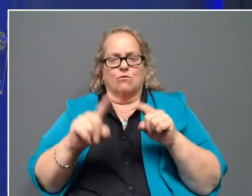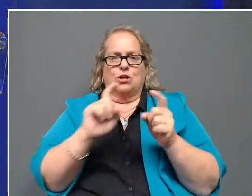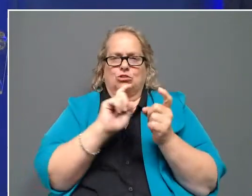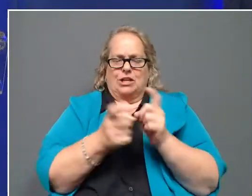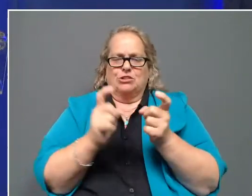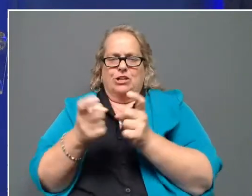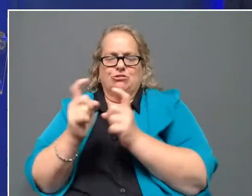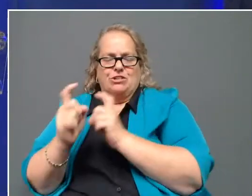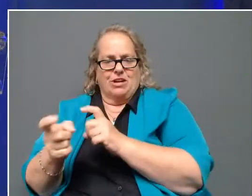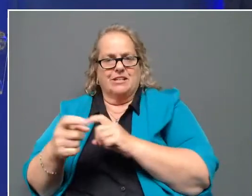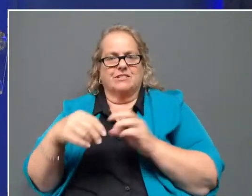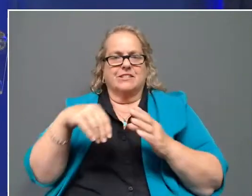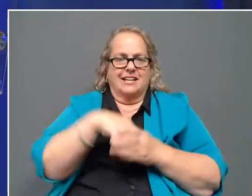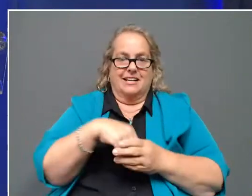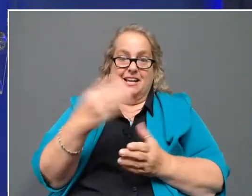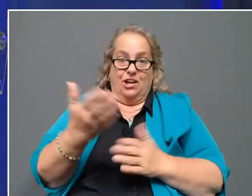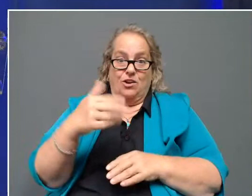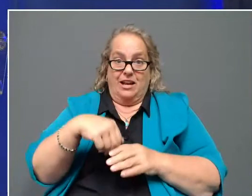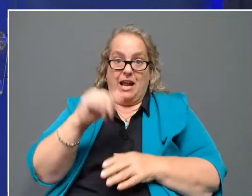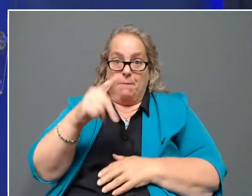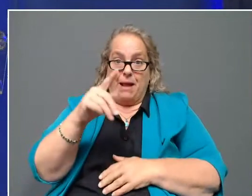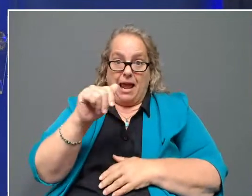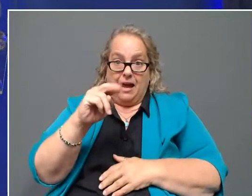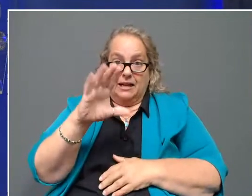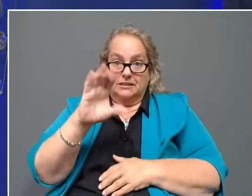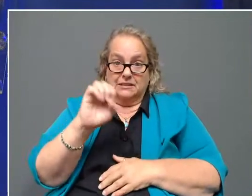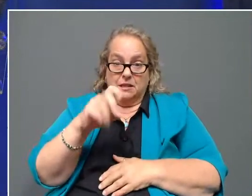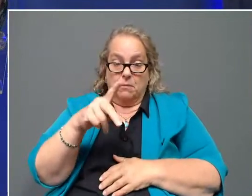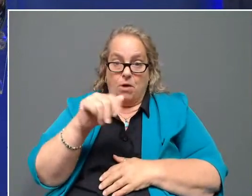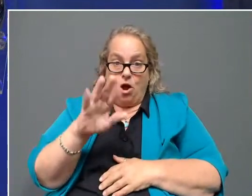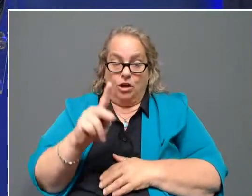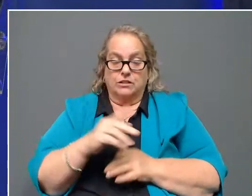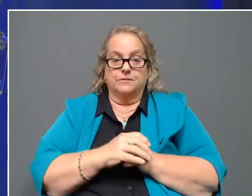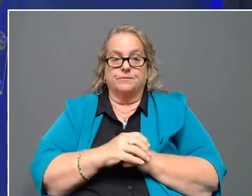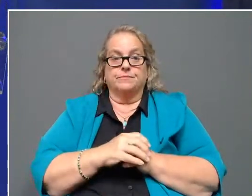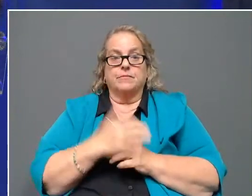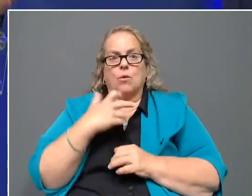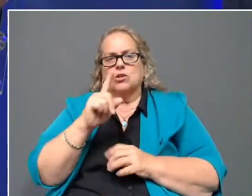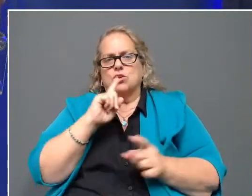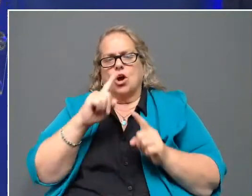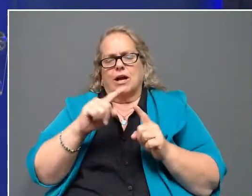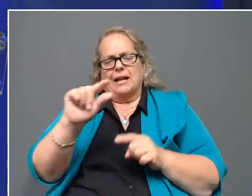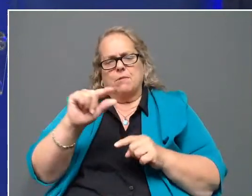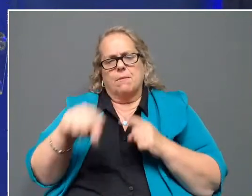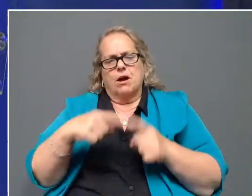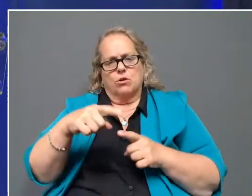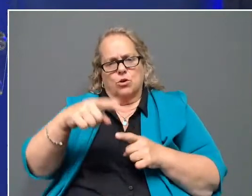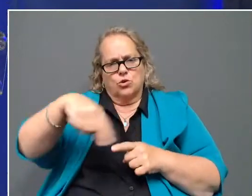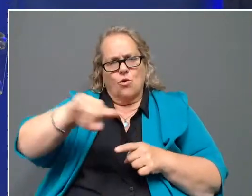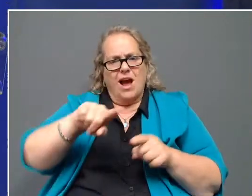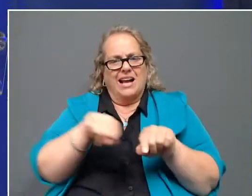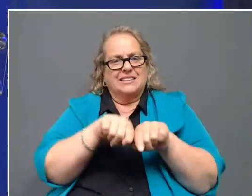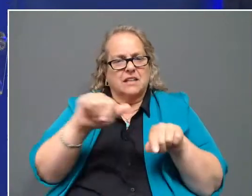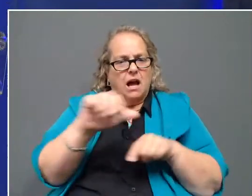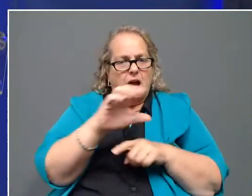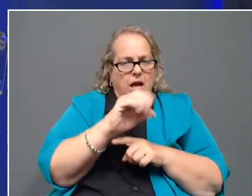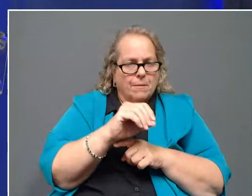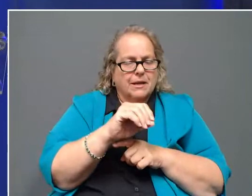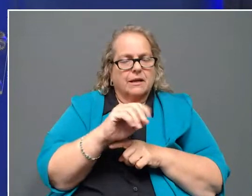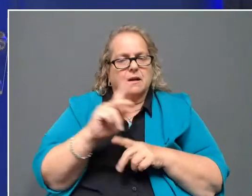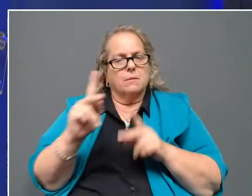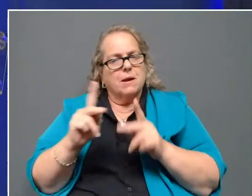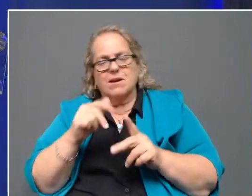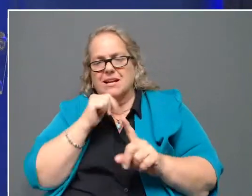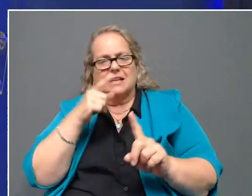as well. And I want to just talk a little bit about you all as a company and you all as people, not so much about the specific announcement